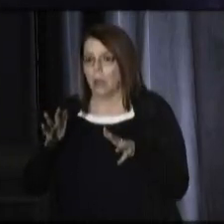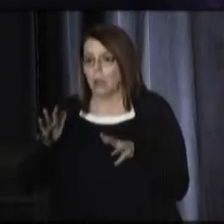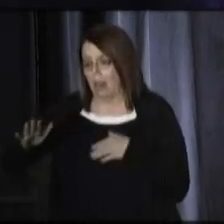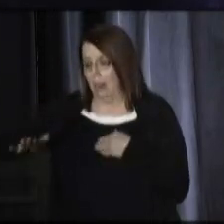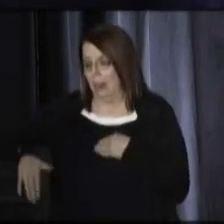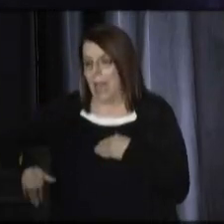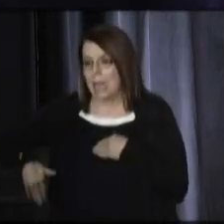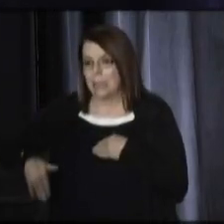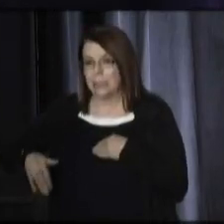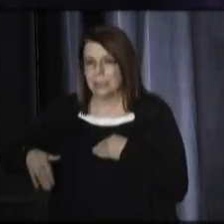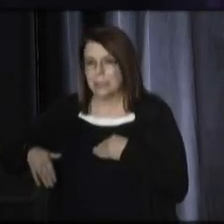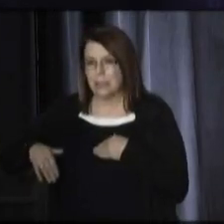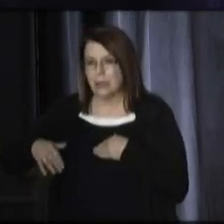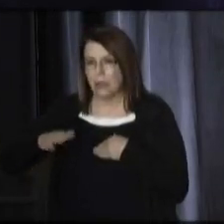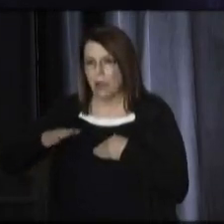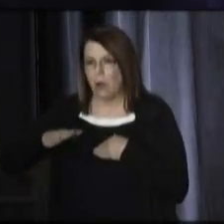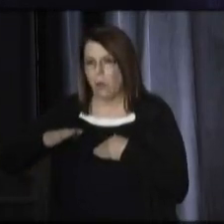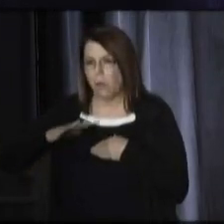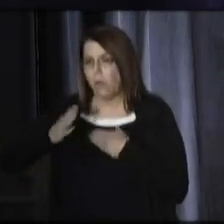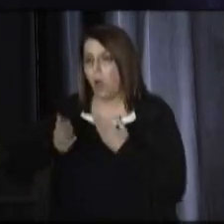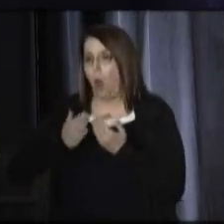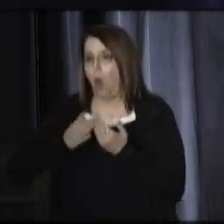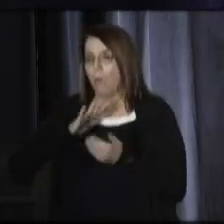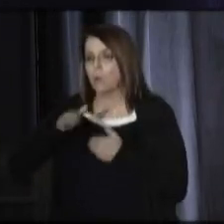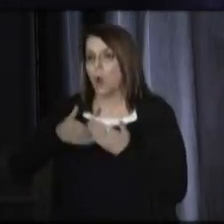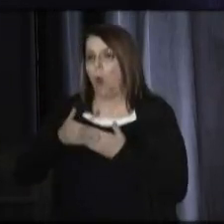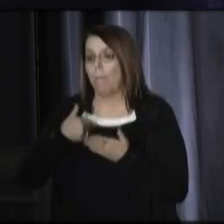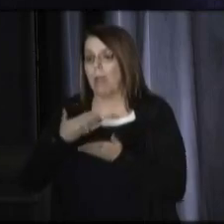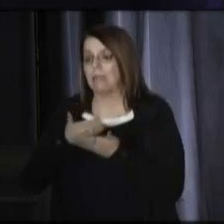another Asian American writer, and